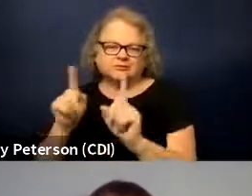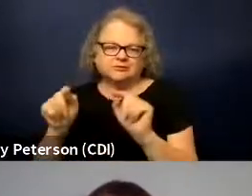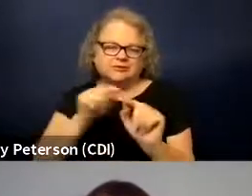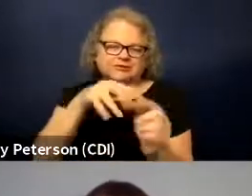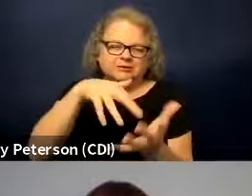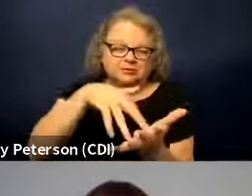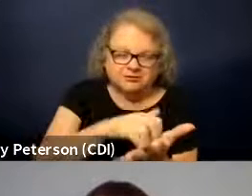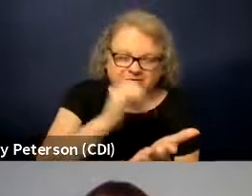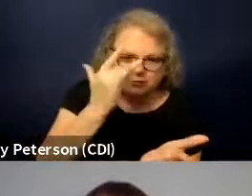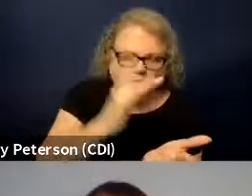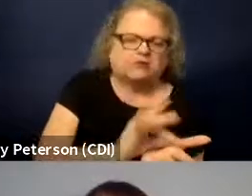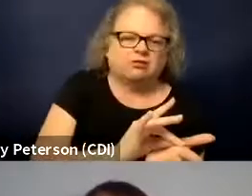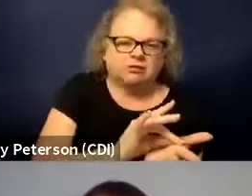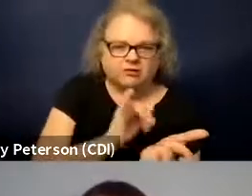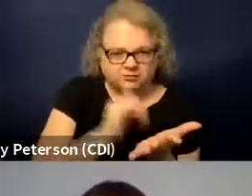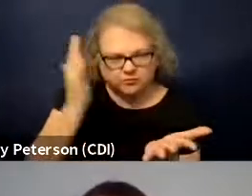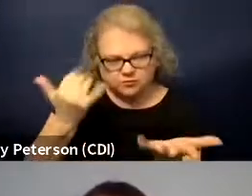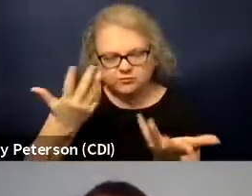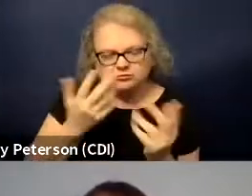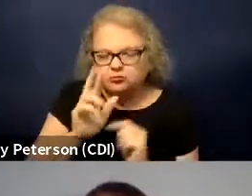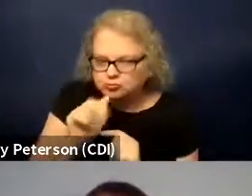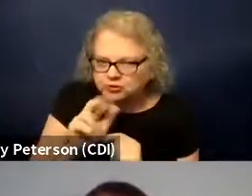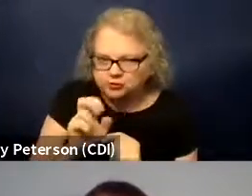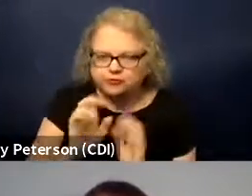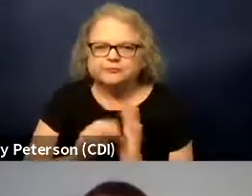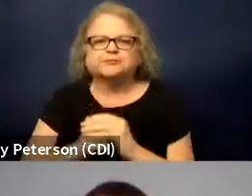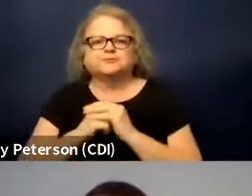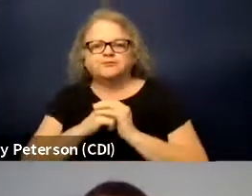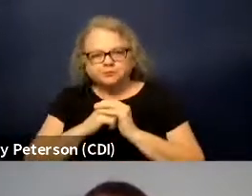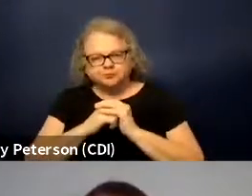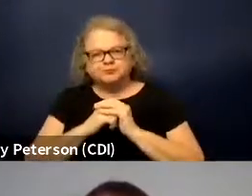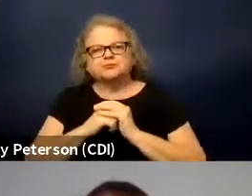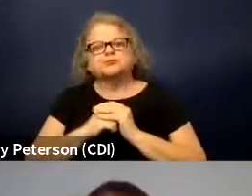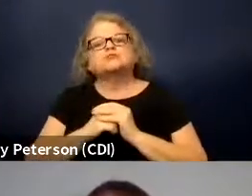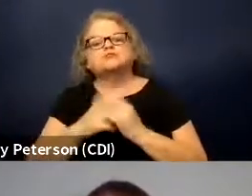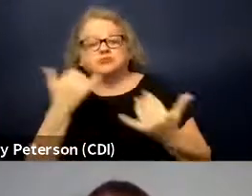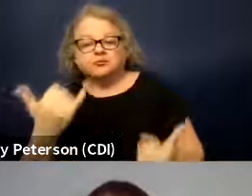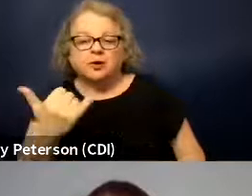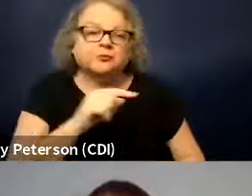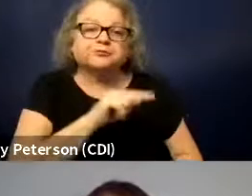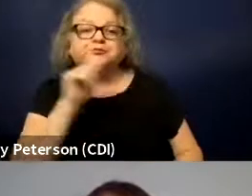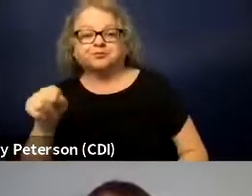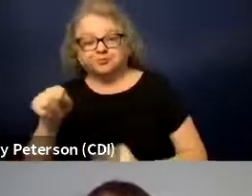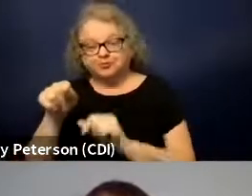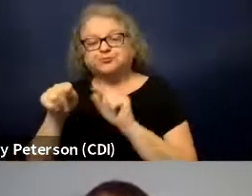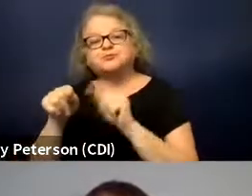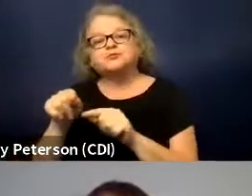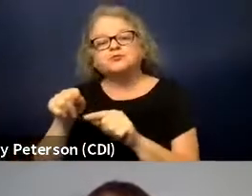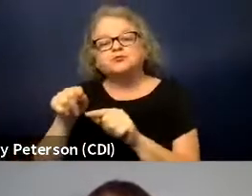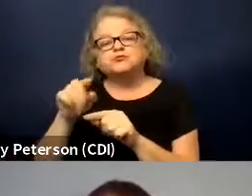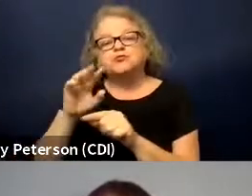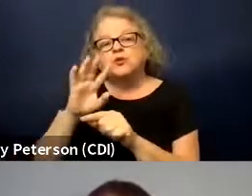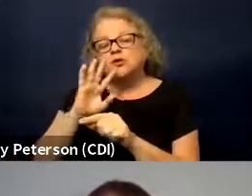one of our larger hospitals that has been admitting people with COVID-19 with severe disease, admitting them